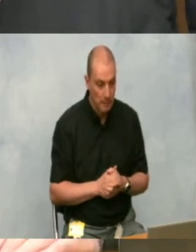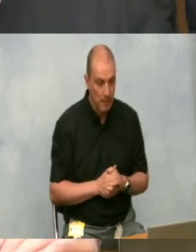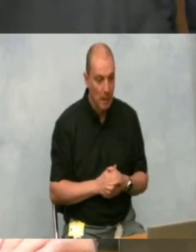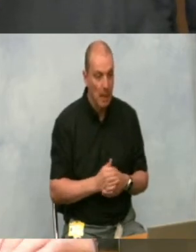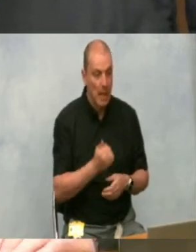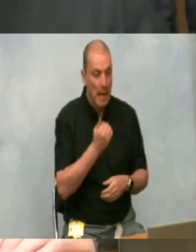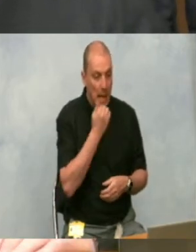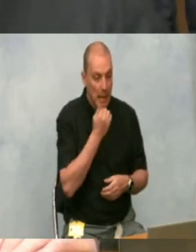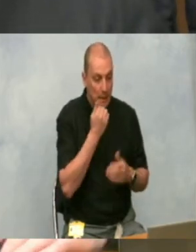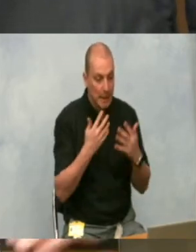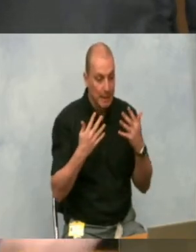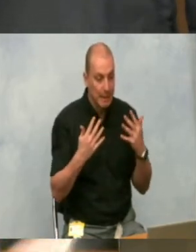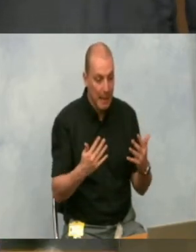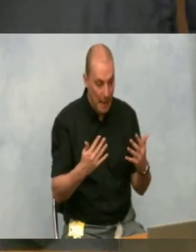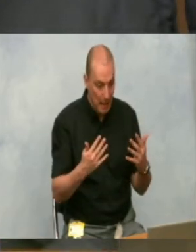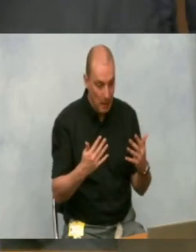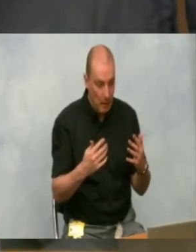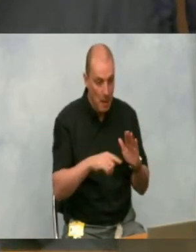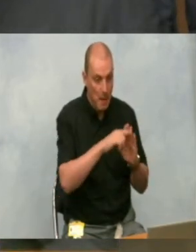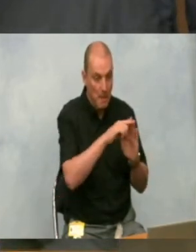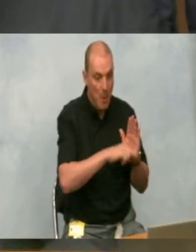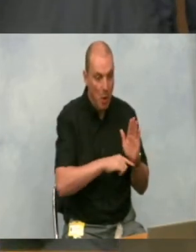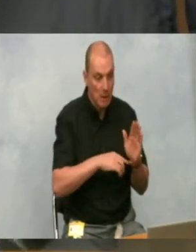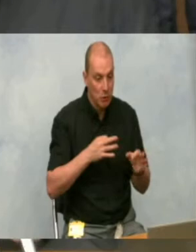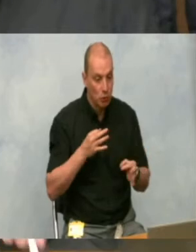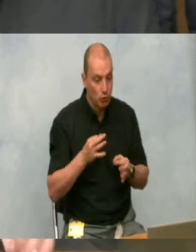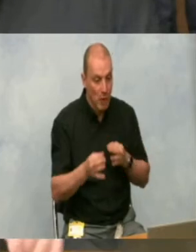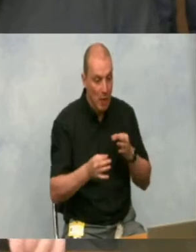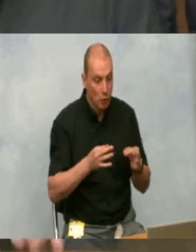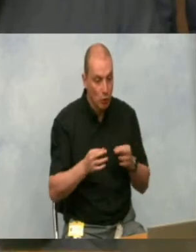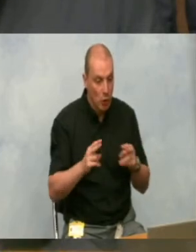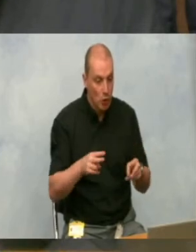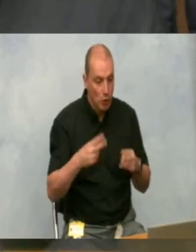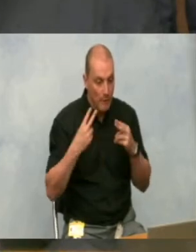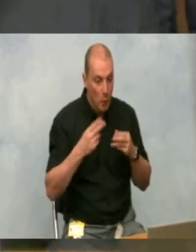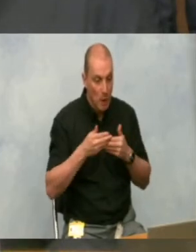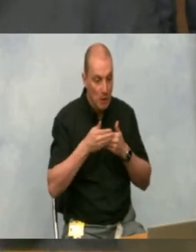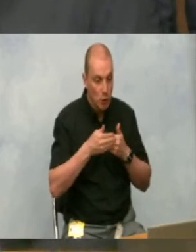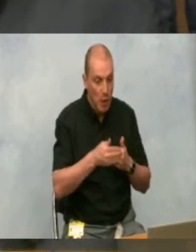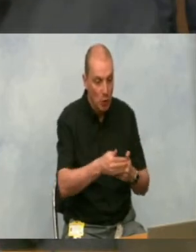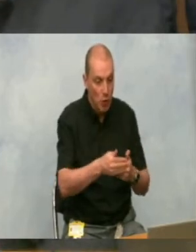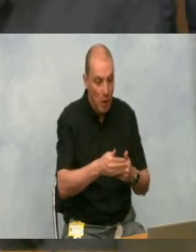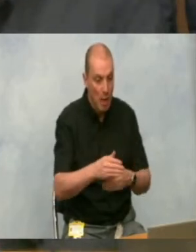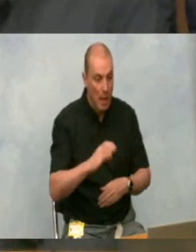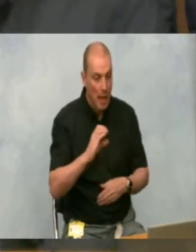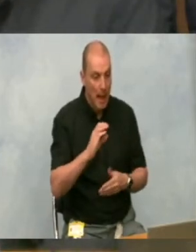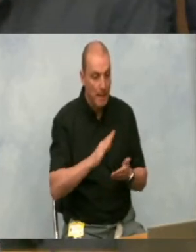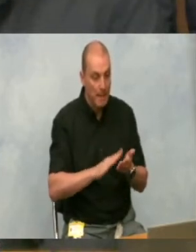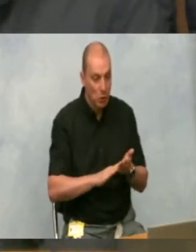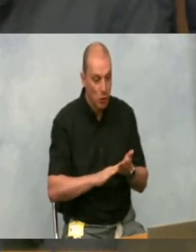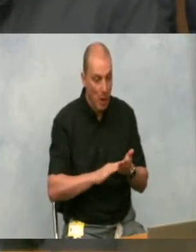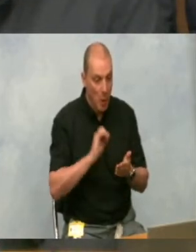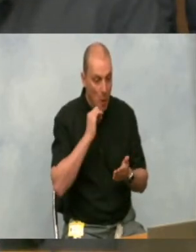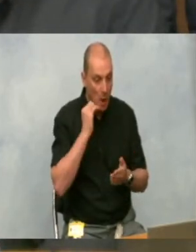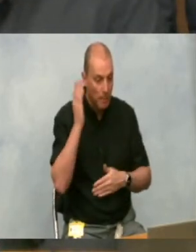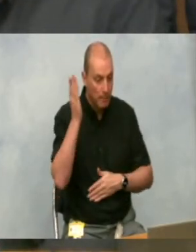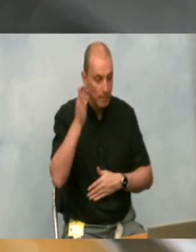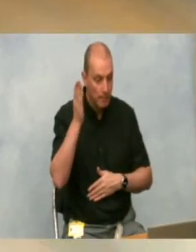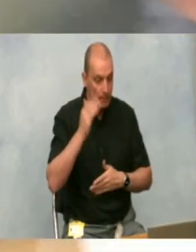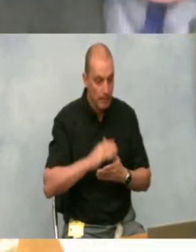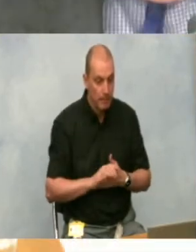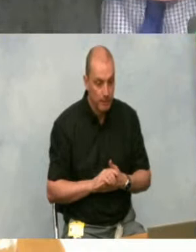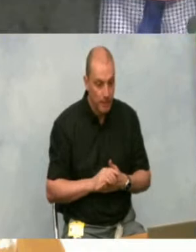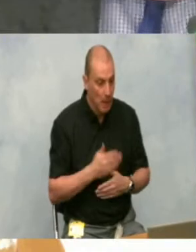Item 10 on the agenda, policy and strategy review schedule, and I'm going to ask Cameron Mitchell to take us through that. Thanks,